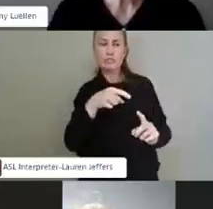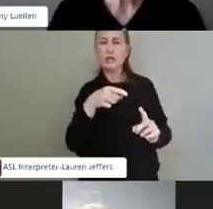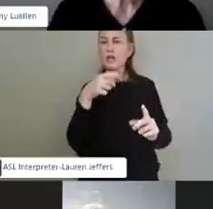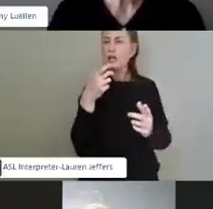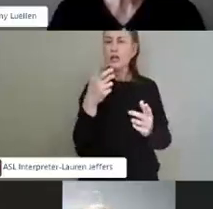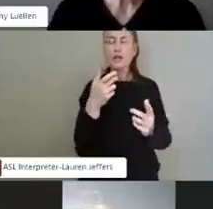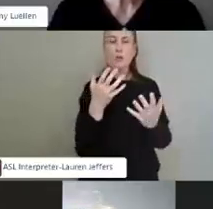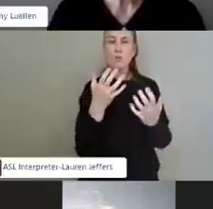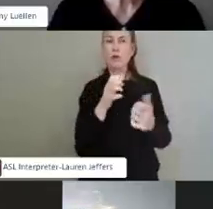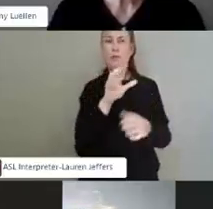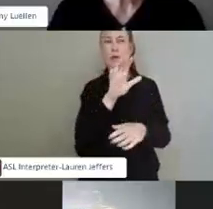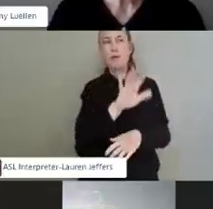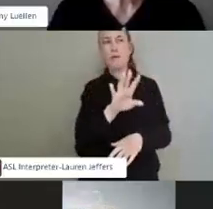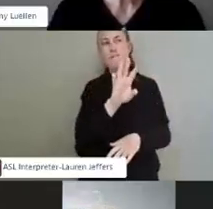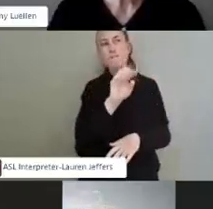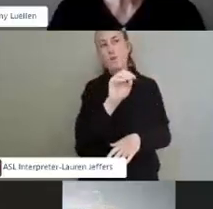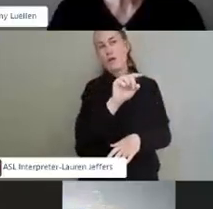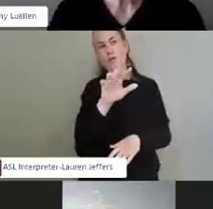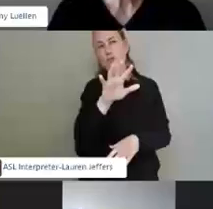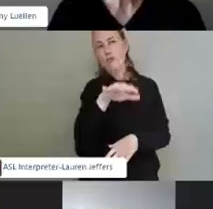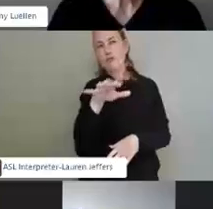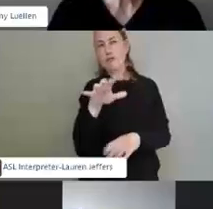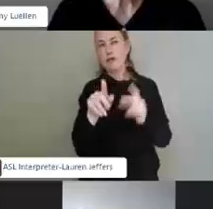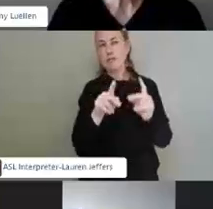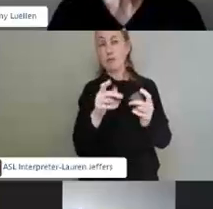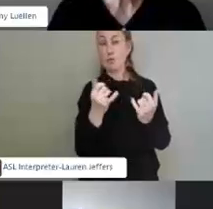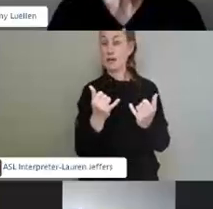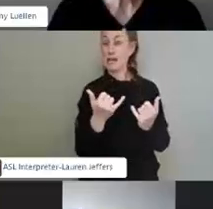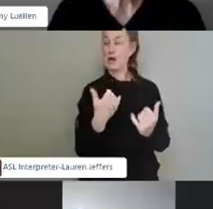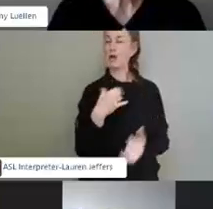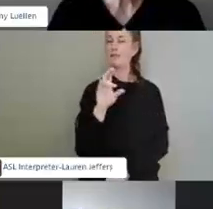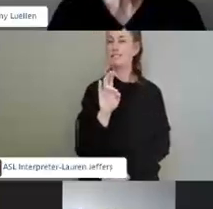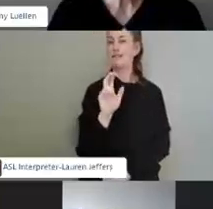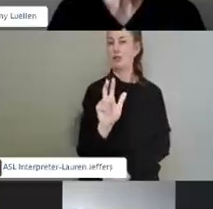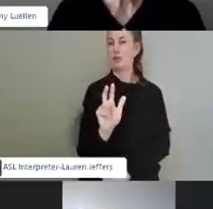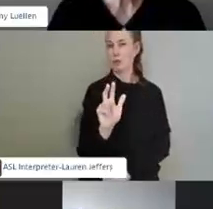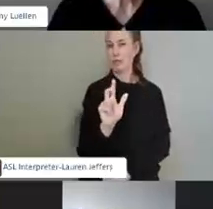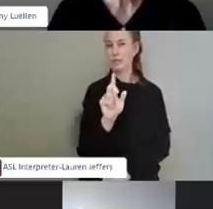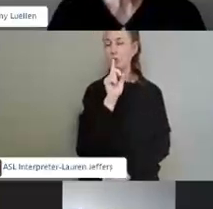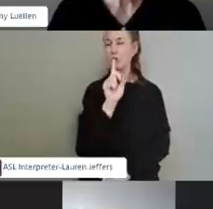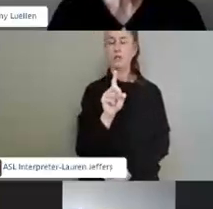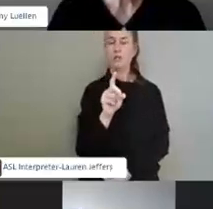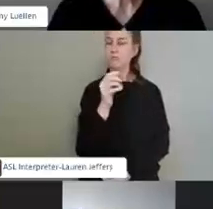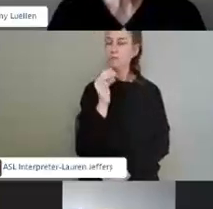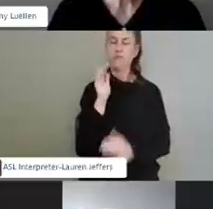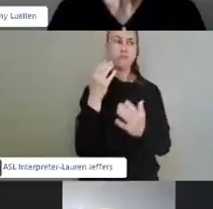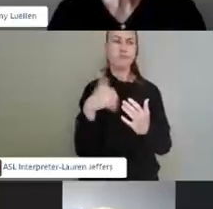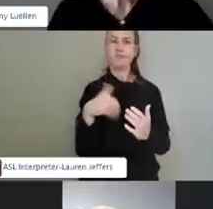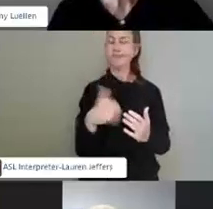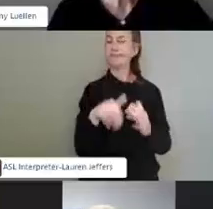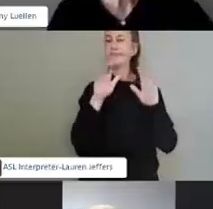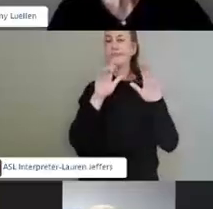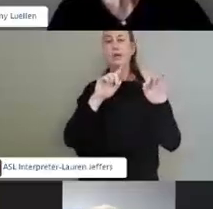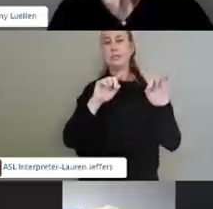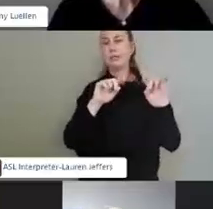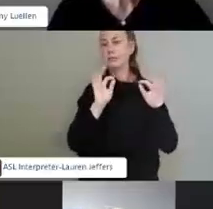between 45 and 50 attendees. And we currently have 73. So we've had really nice attendance. It looks like it's going to be